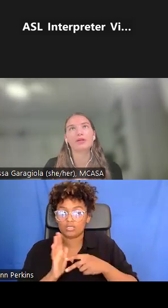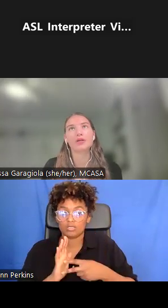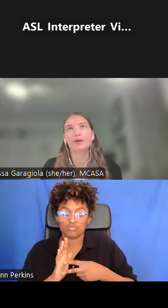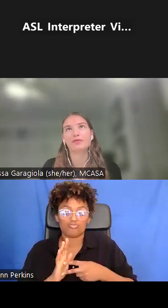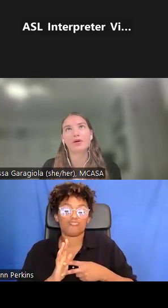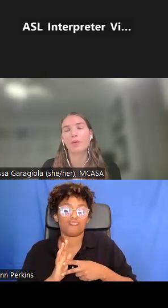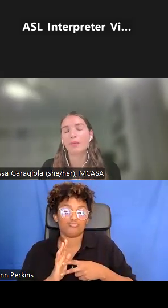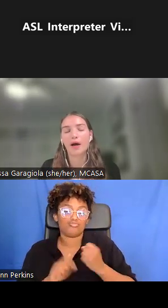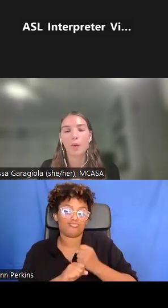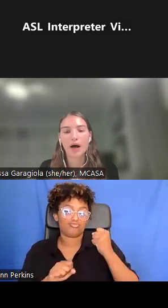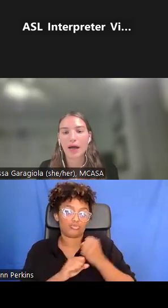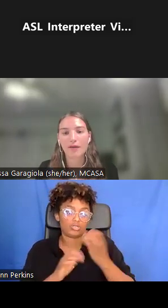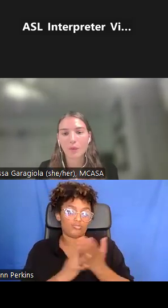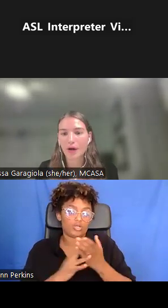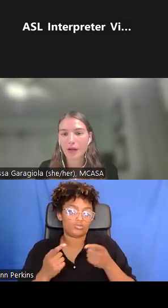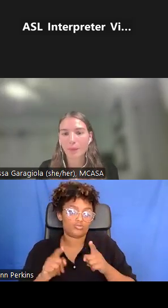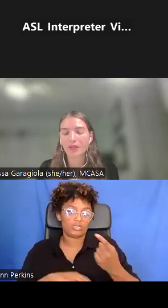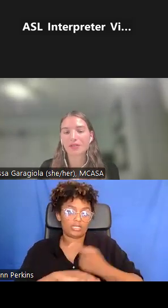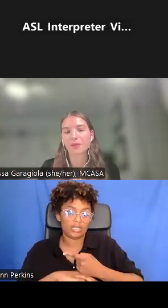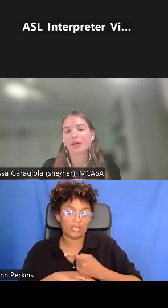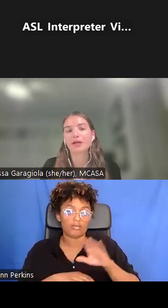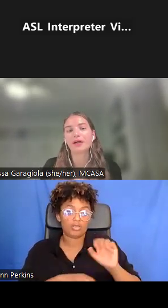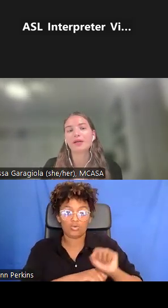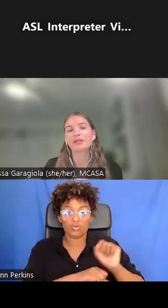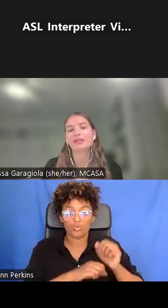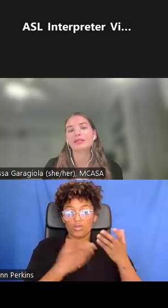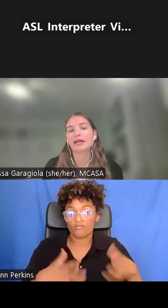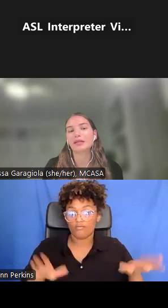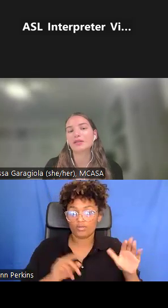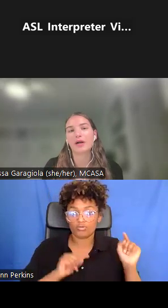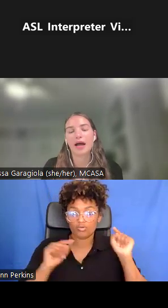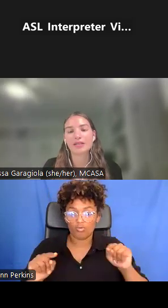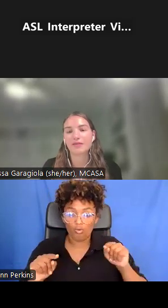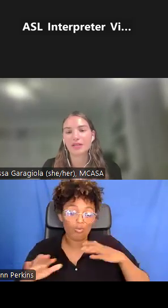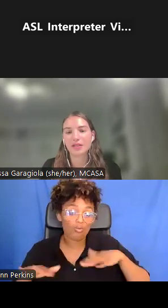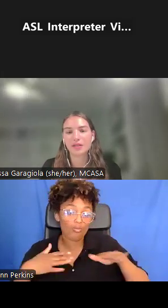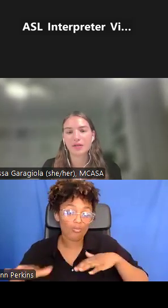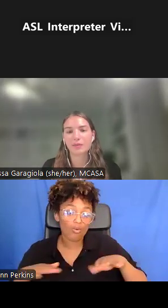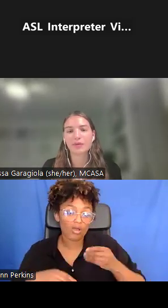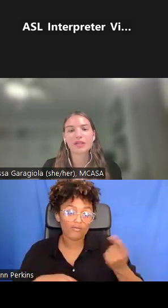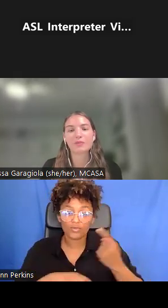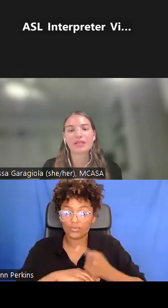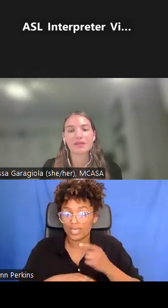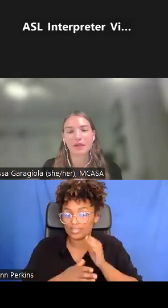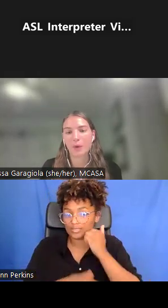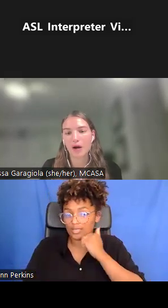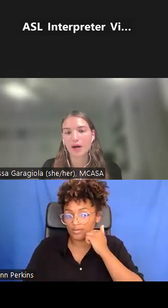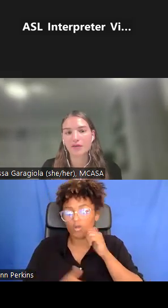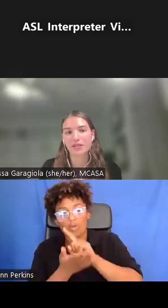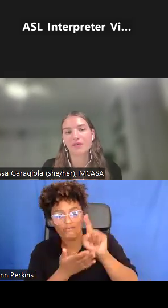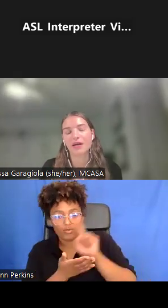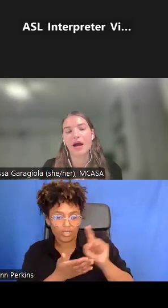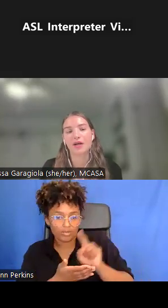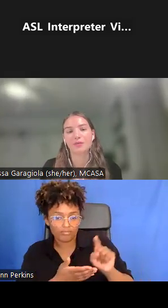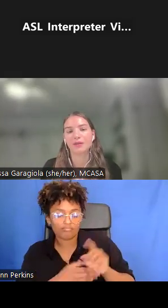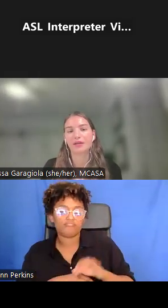It could be going for a 1-mile walk after work a couple of days a week. These techniques or activities, these are the most specific part of